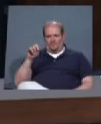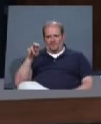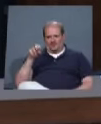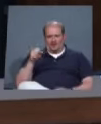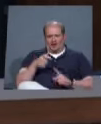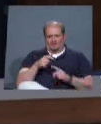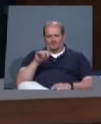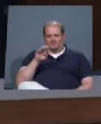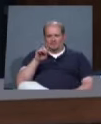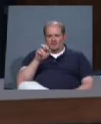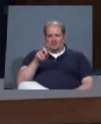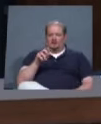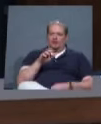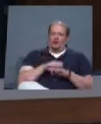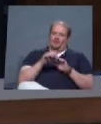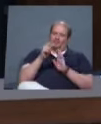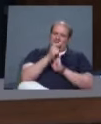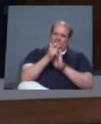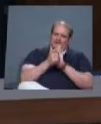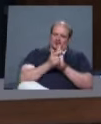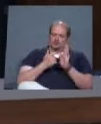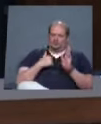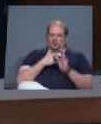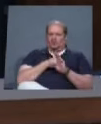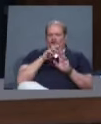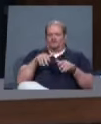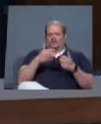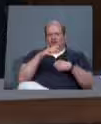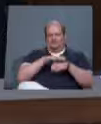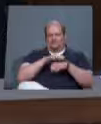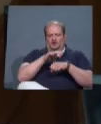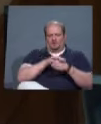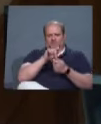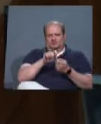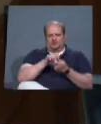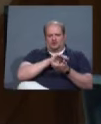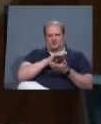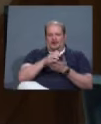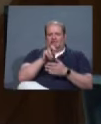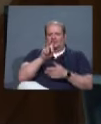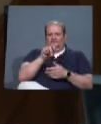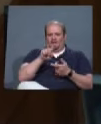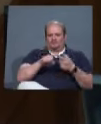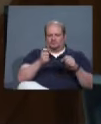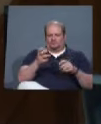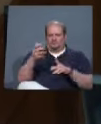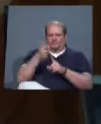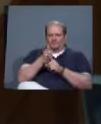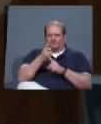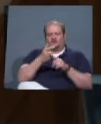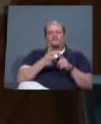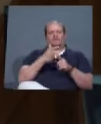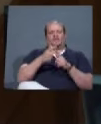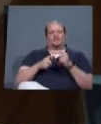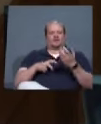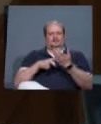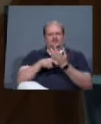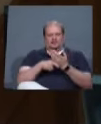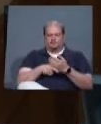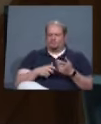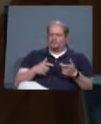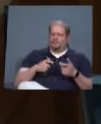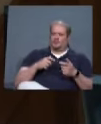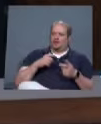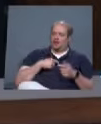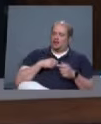that backyard? Well, under the statutes, we've got to give him notice in a certain number of days to get it out in the first place, and then we can cite him, and that's what we did. Let me ask